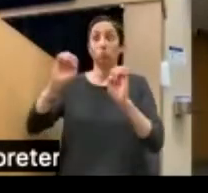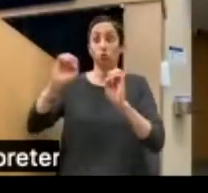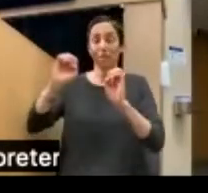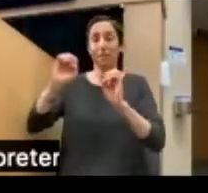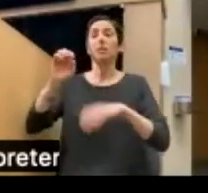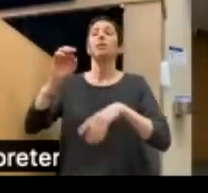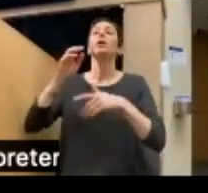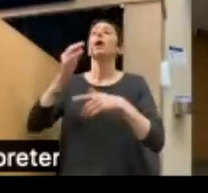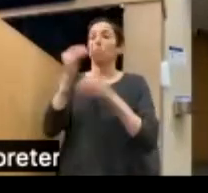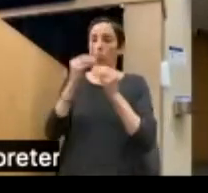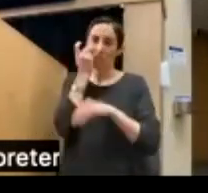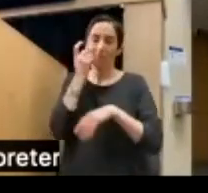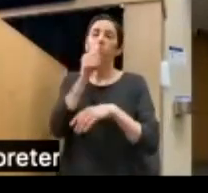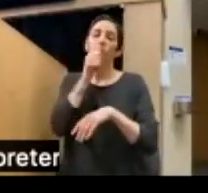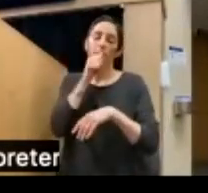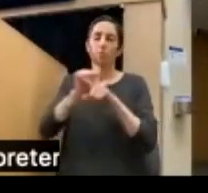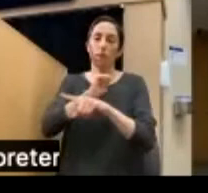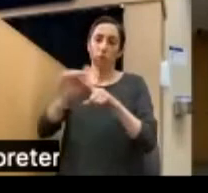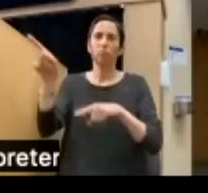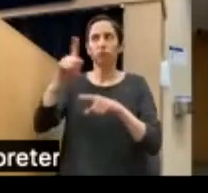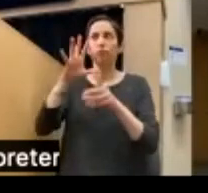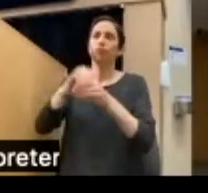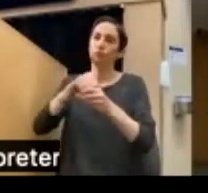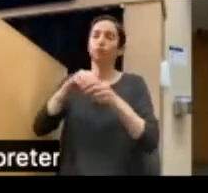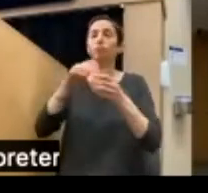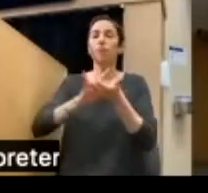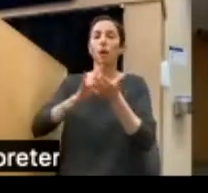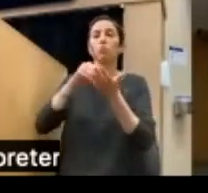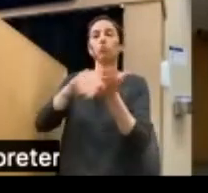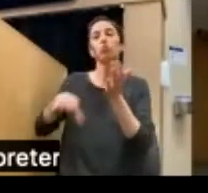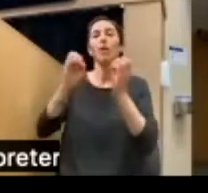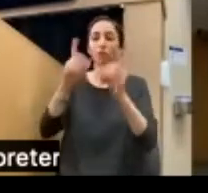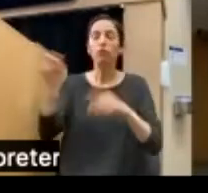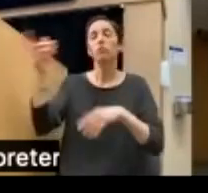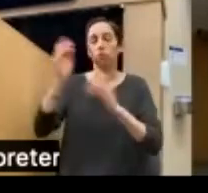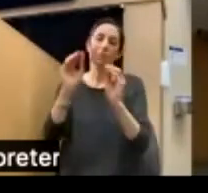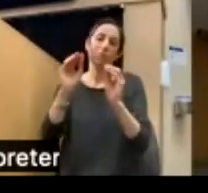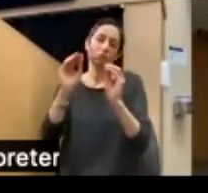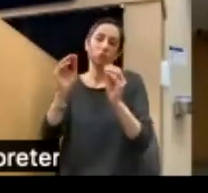private practice. She's been actively involved in medical student education and teaches at the school.